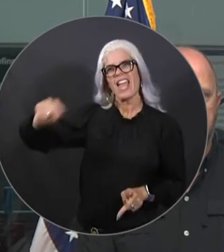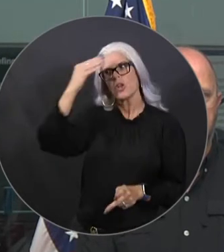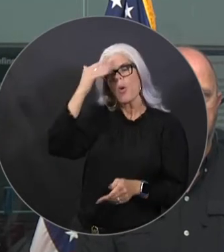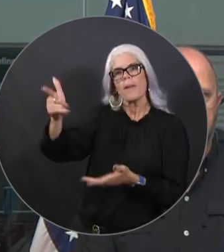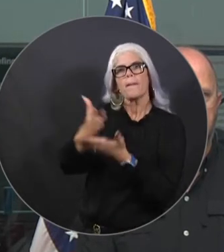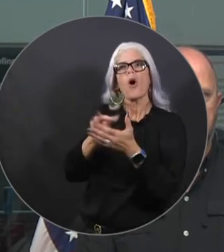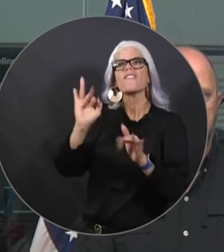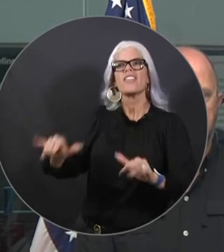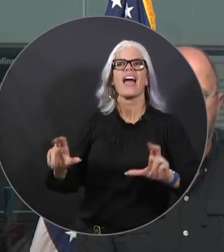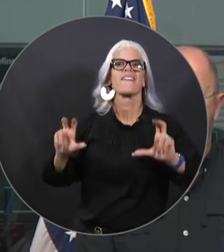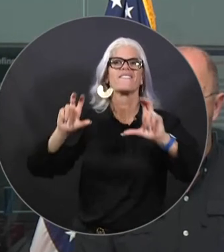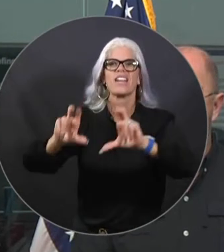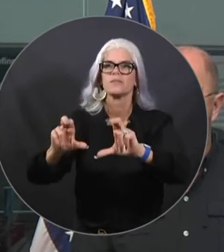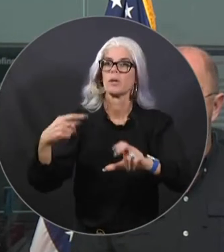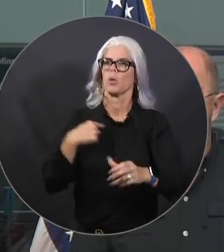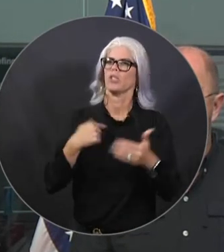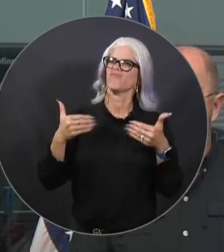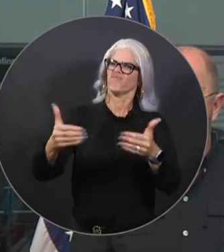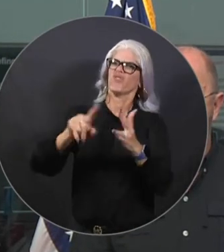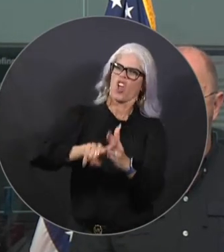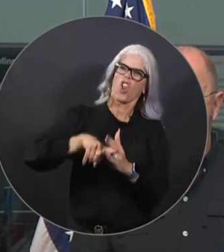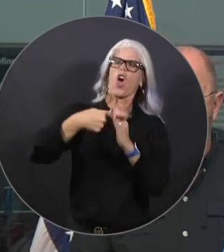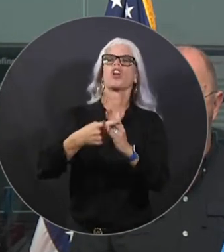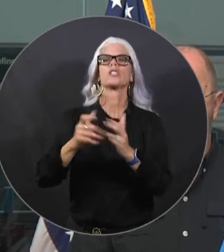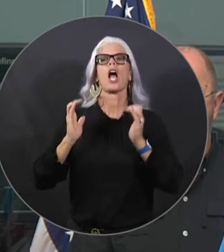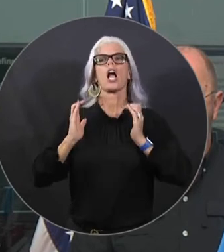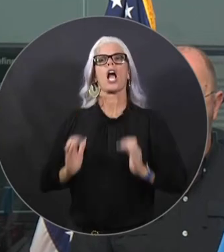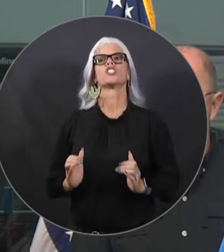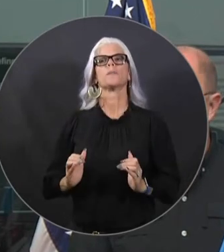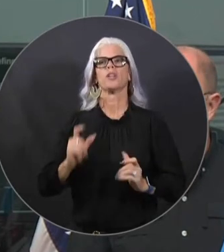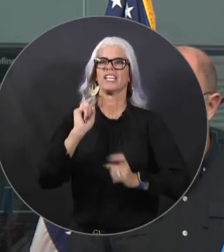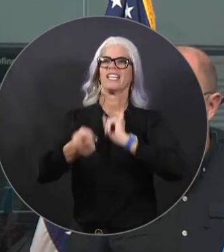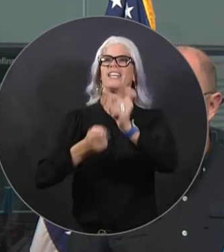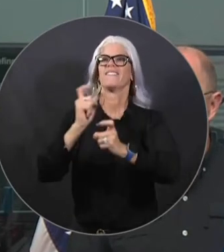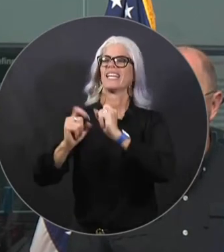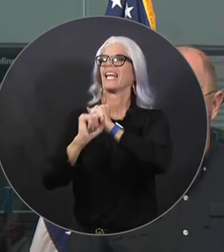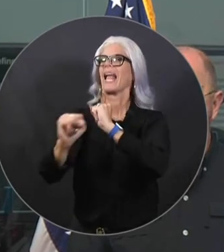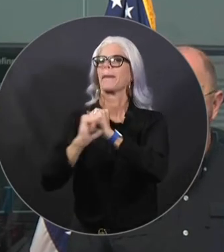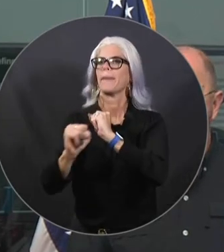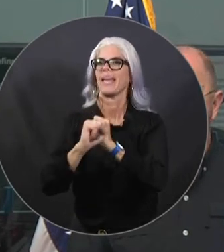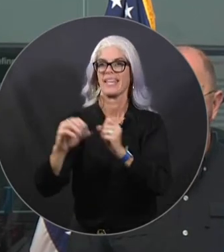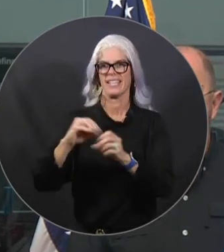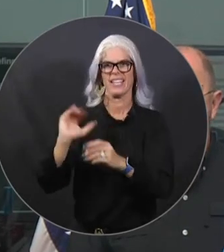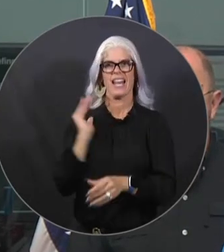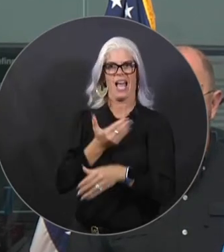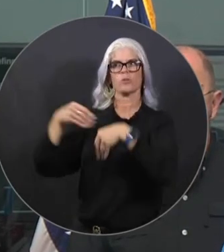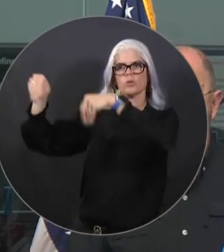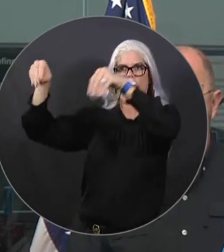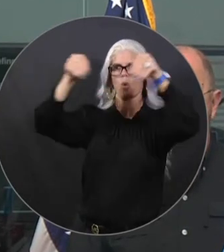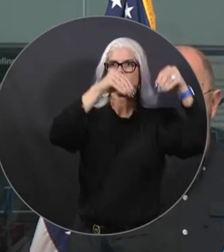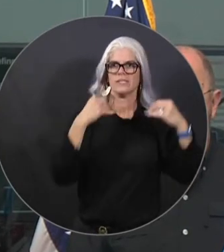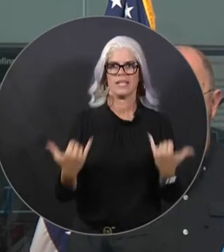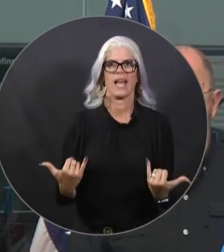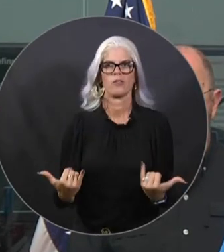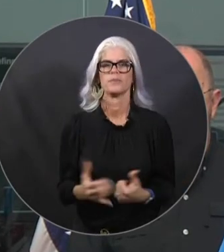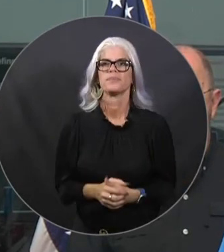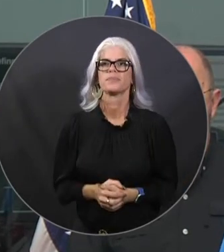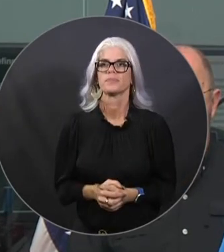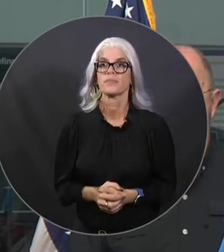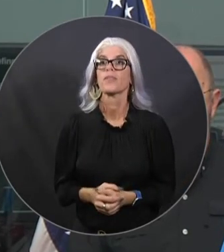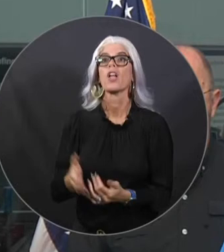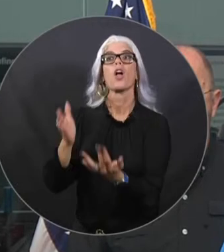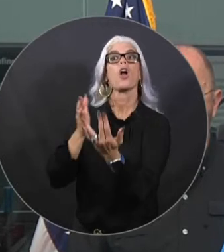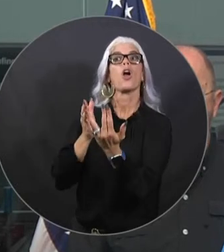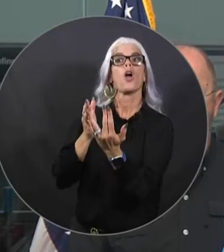customer and member giving campaign at our stores and clubs, and an associate donation campaign through Walmart's Associate Giving Program.